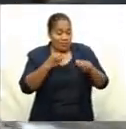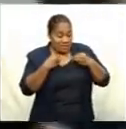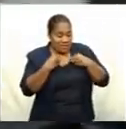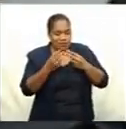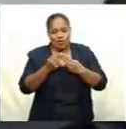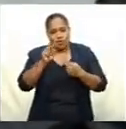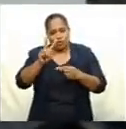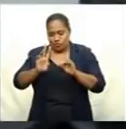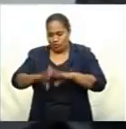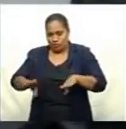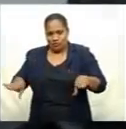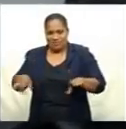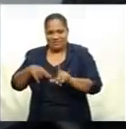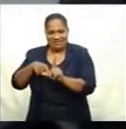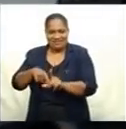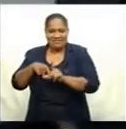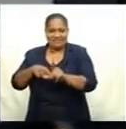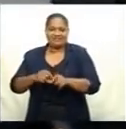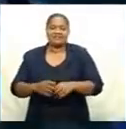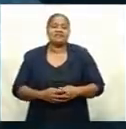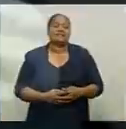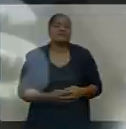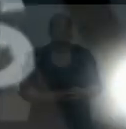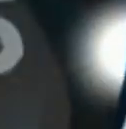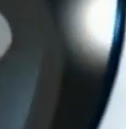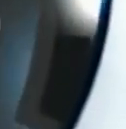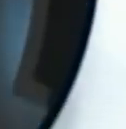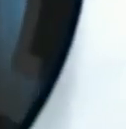Gardobu, FBC News.